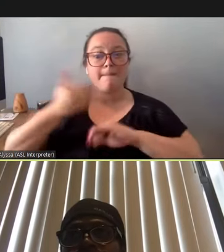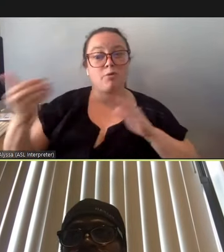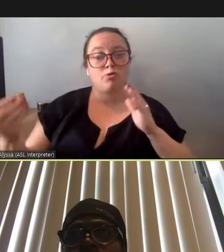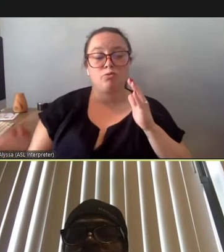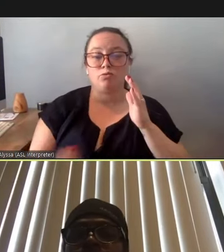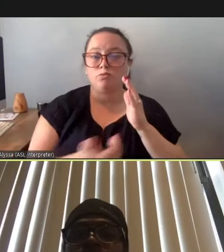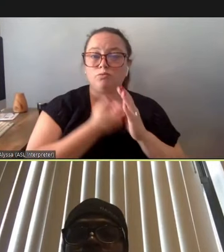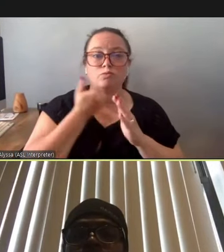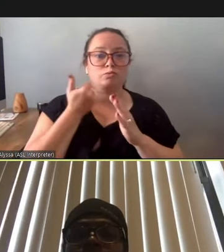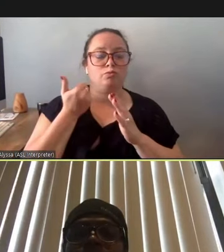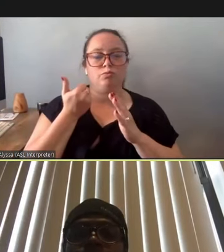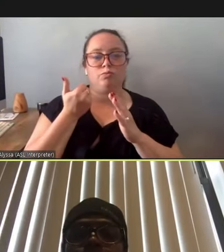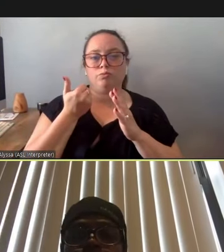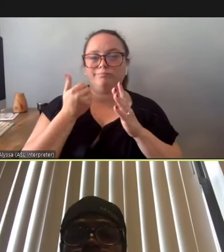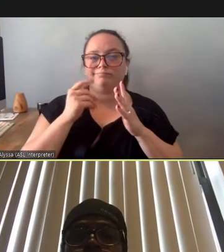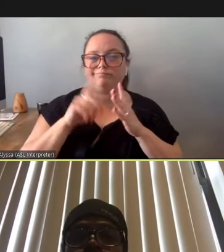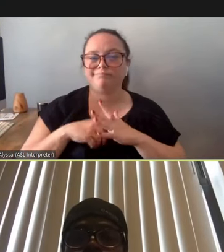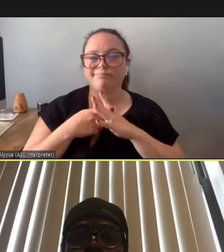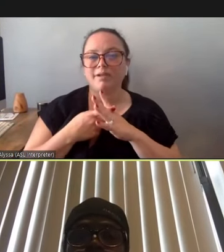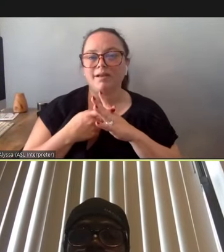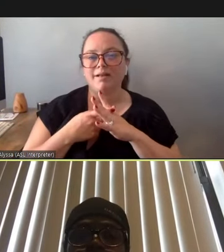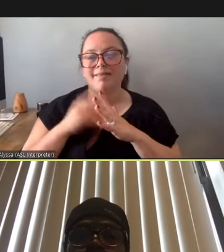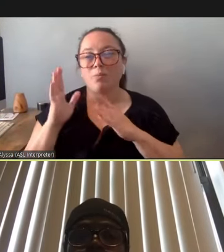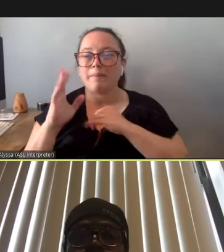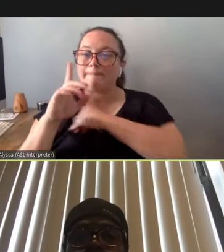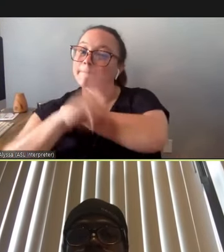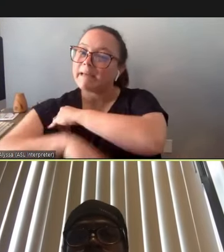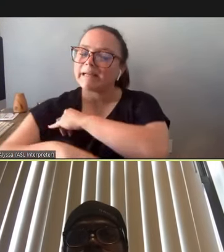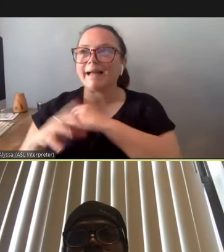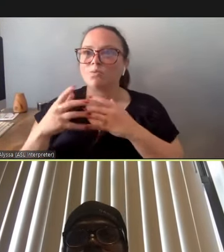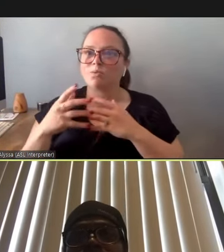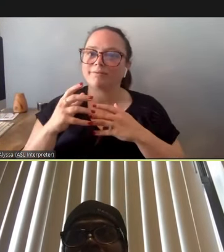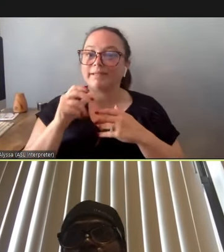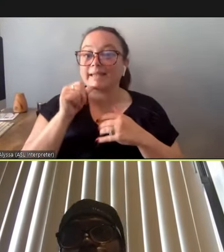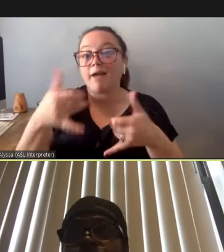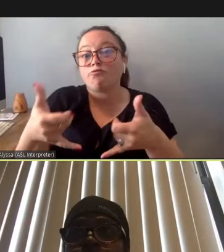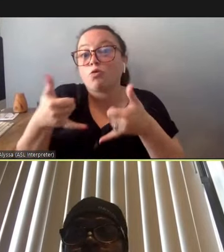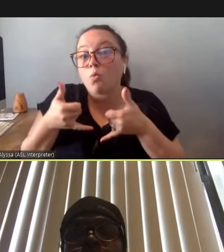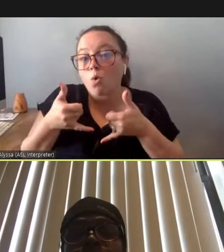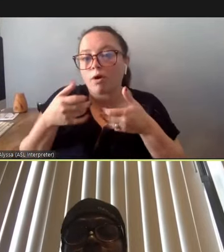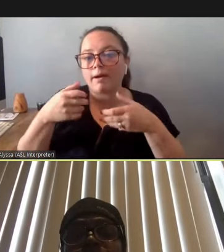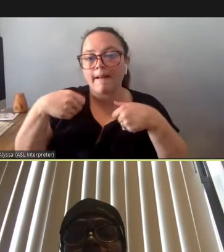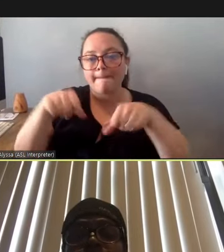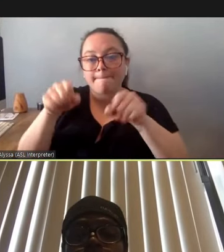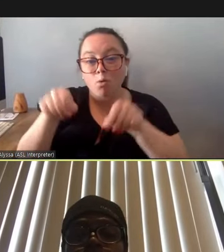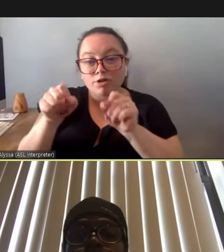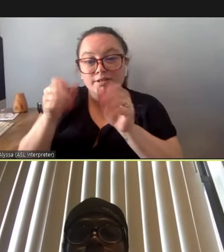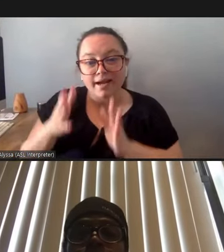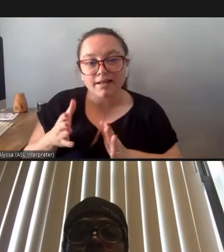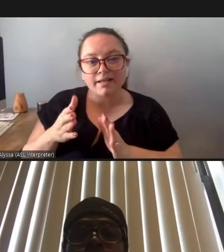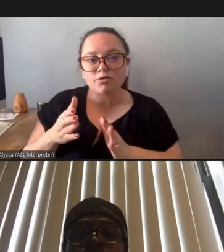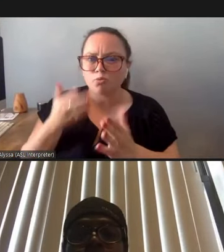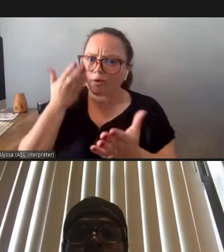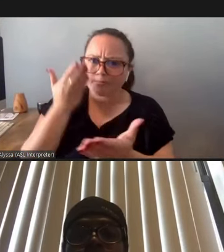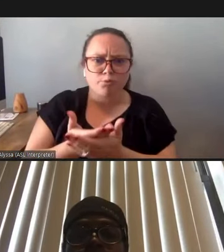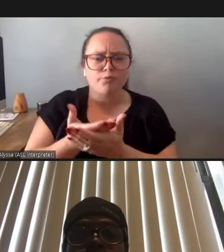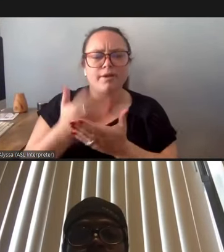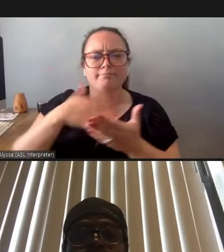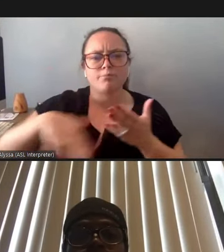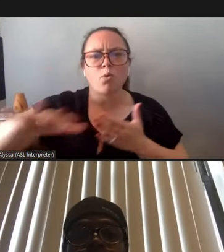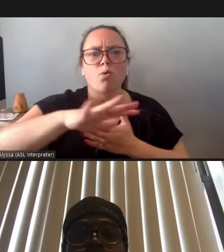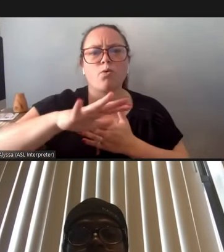penalize or at least not reward motorcyclists who have proven around the globe